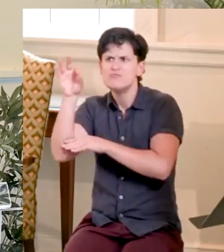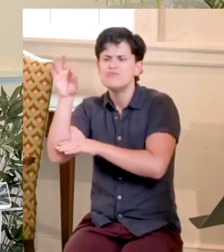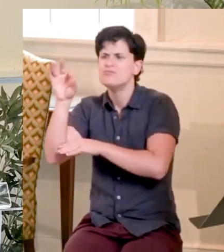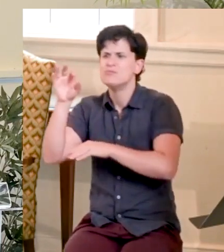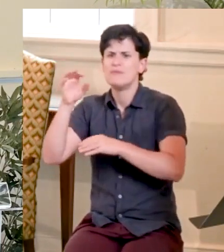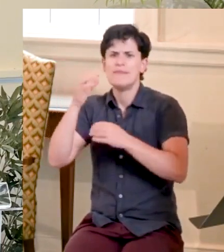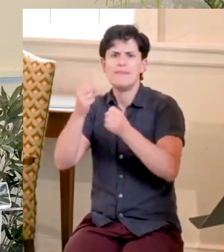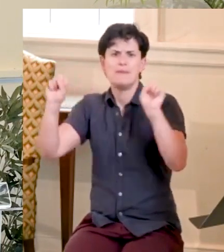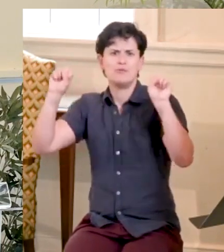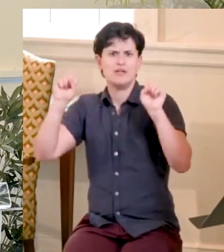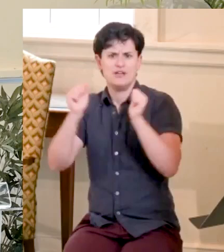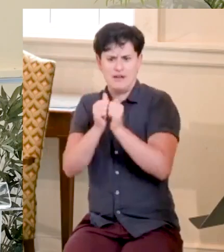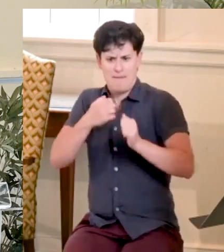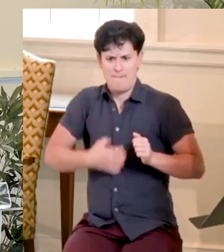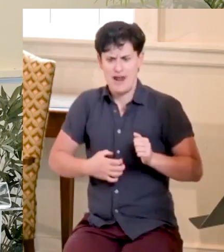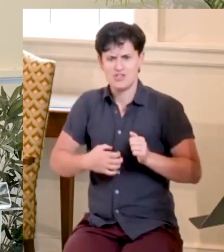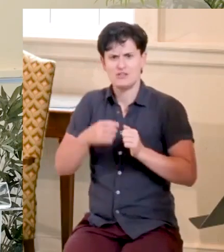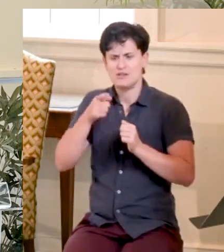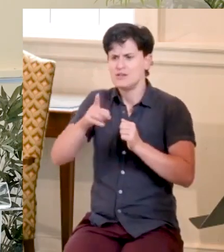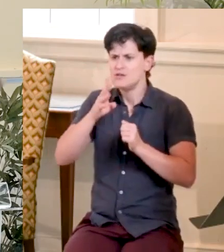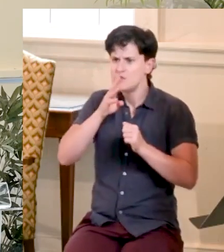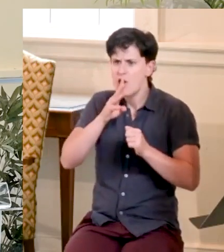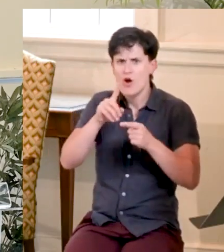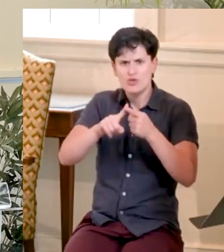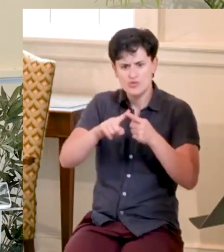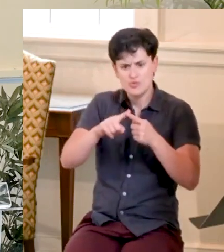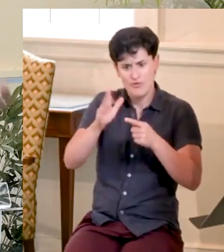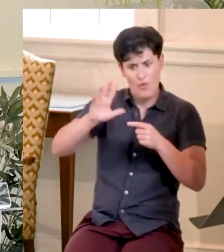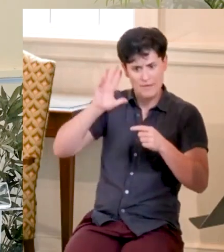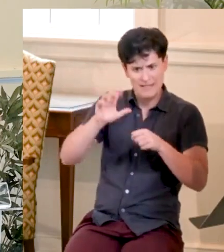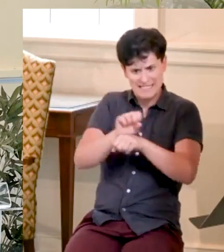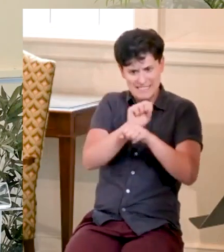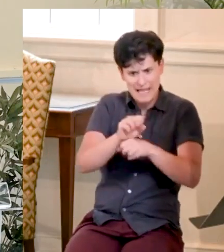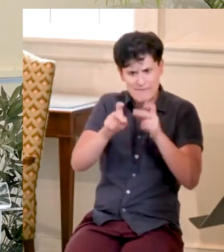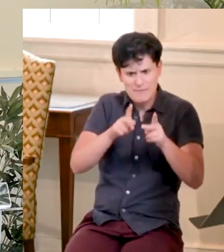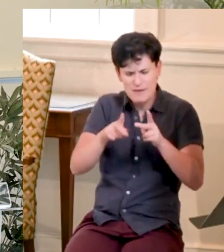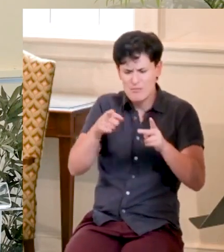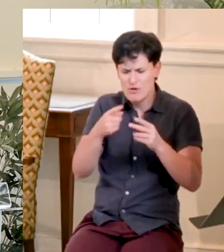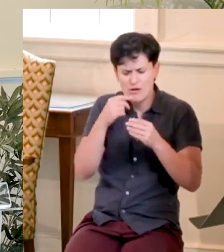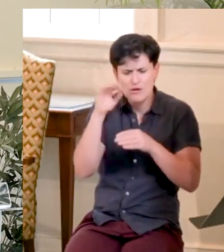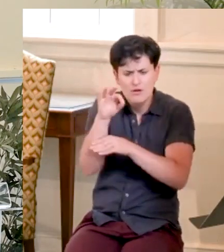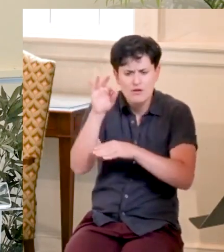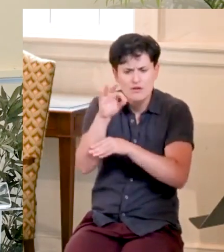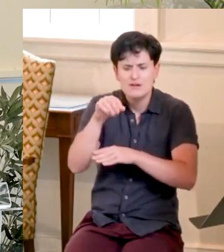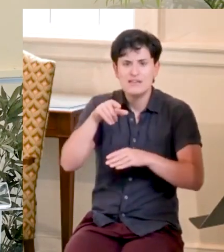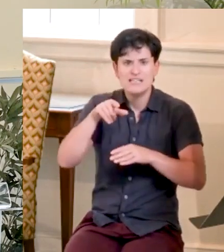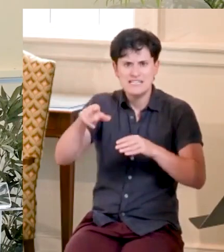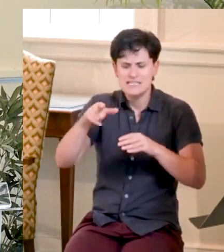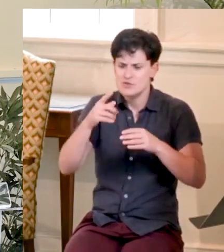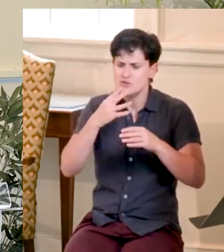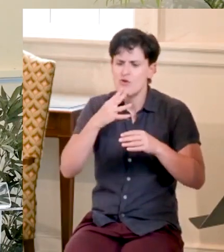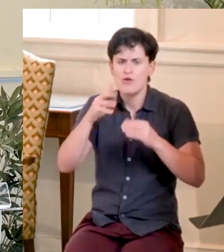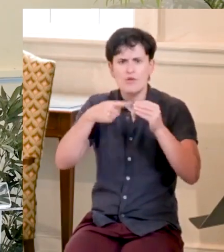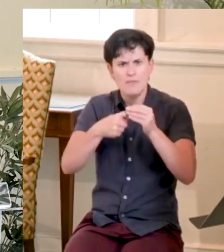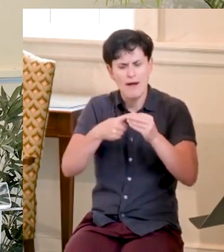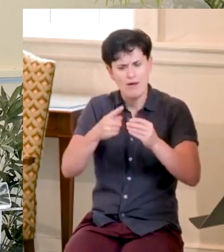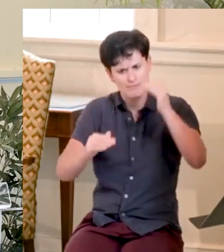people, spoke truth to power, and didn't care how uncomfortable it made those in the